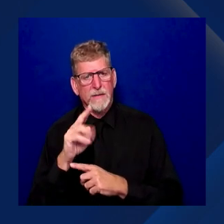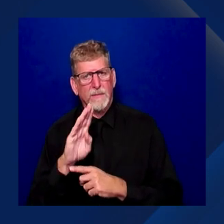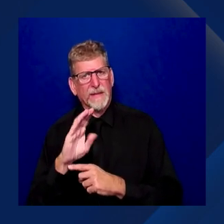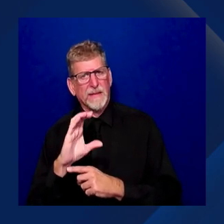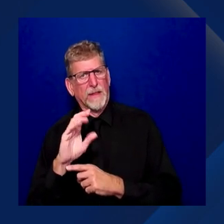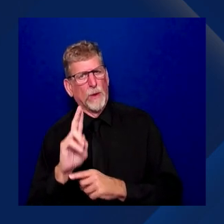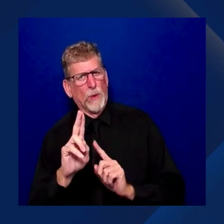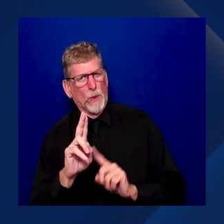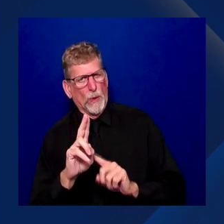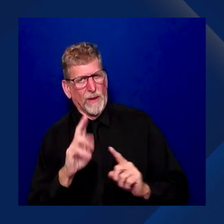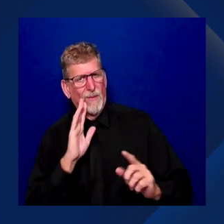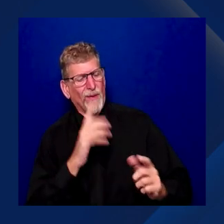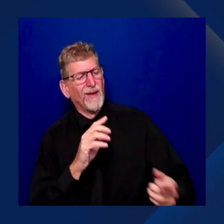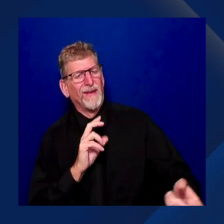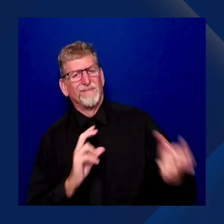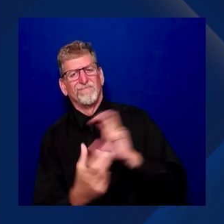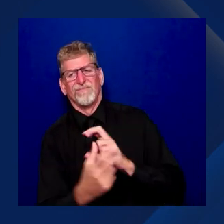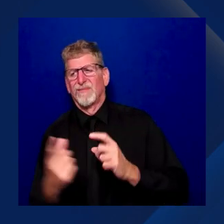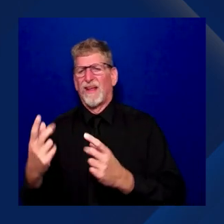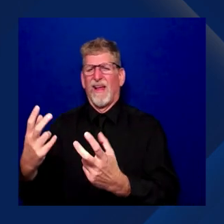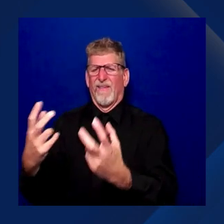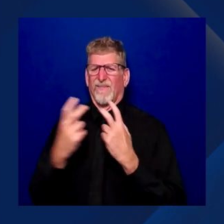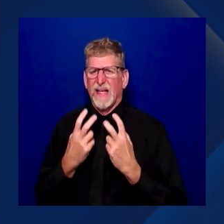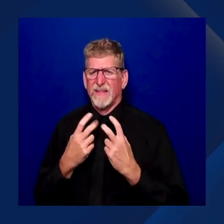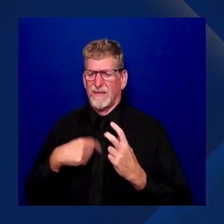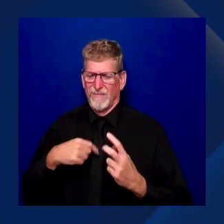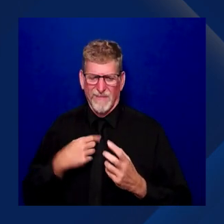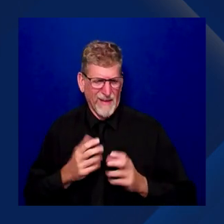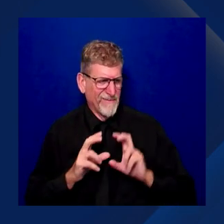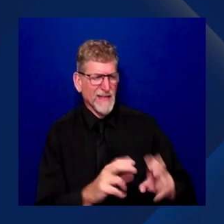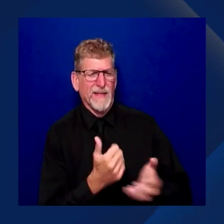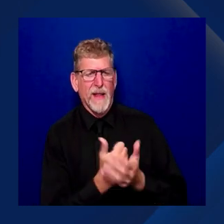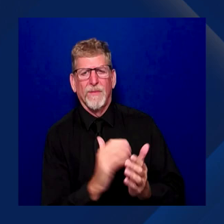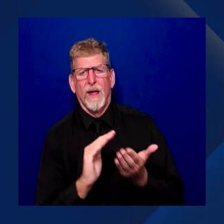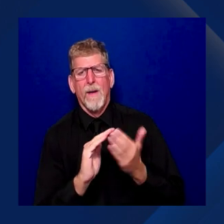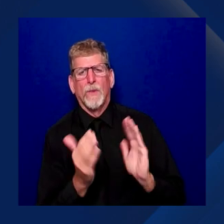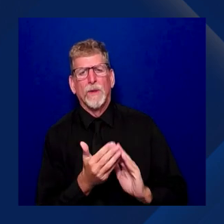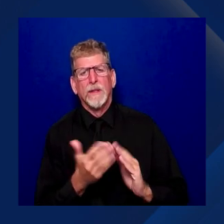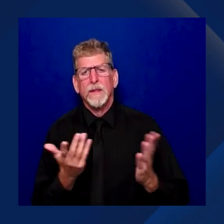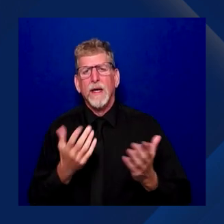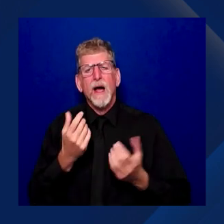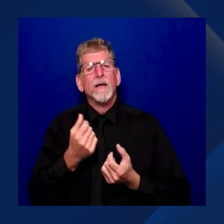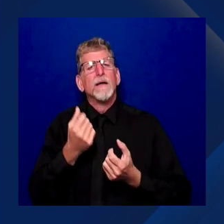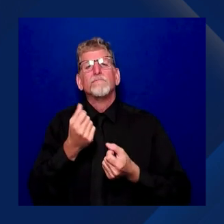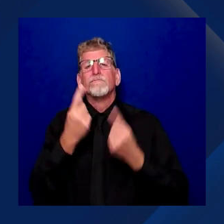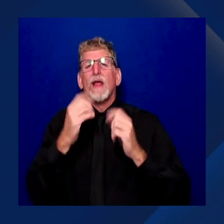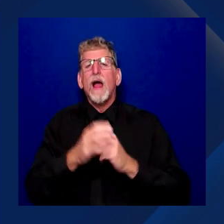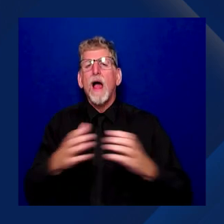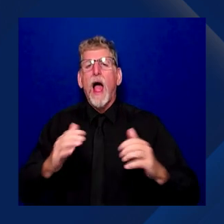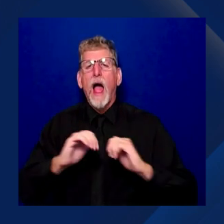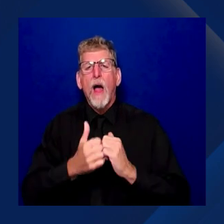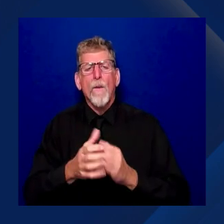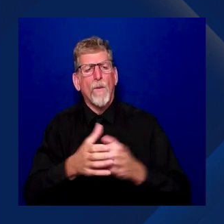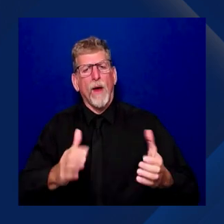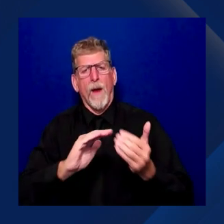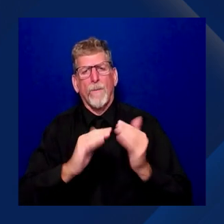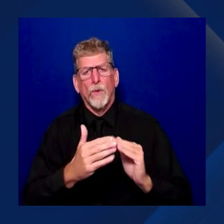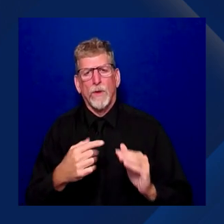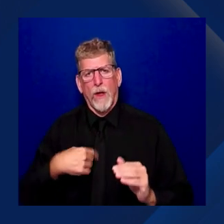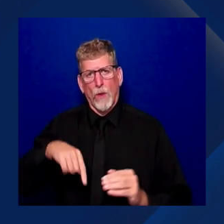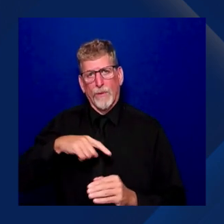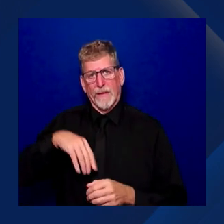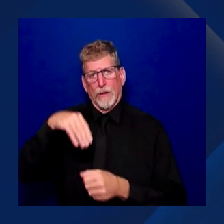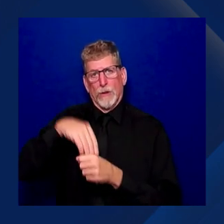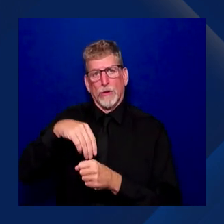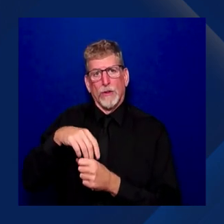communities. As I think about how we expand the workforce here at Ochsner, we have partnered with Xavier University to